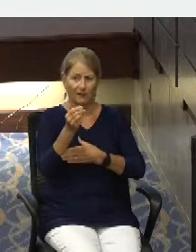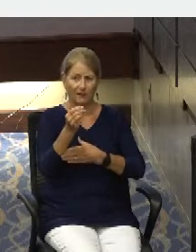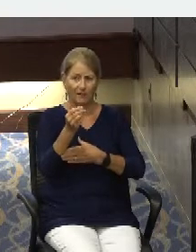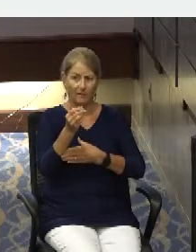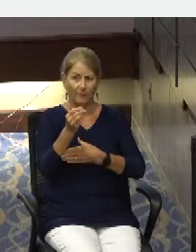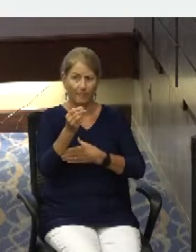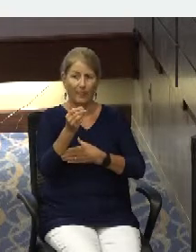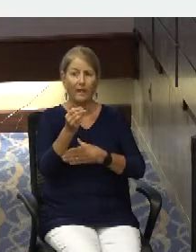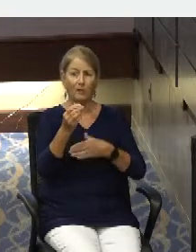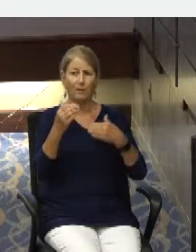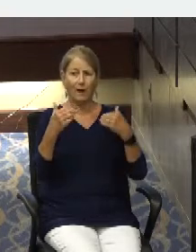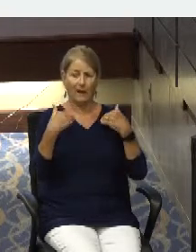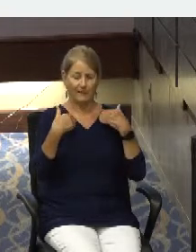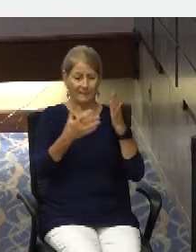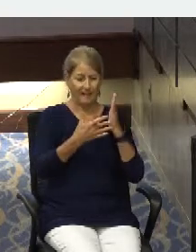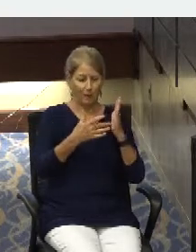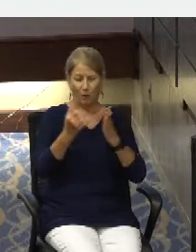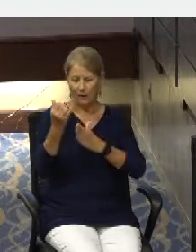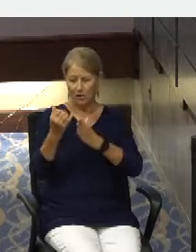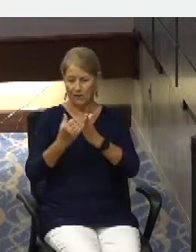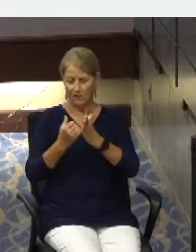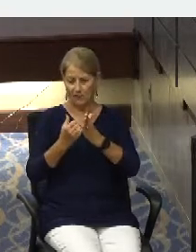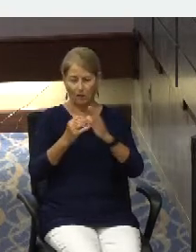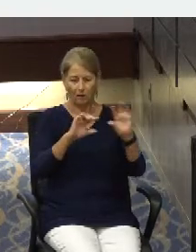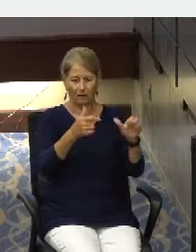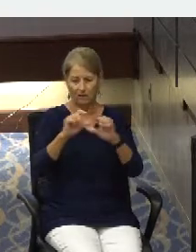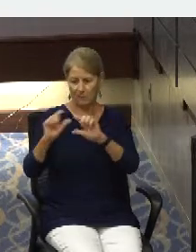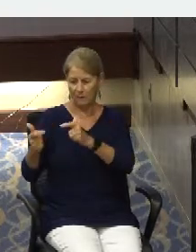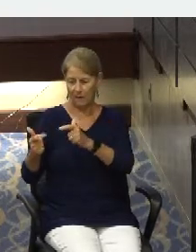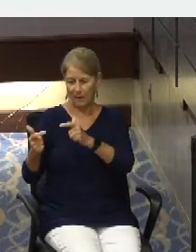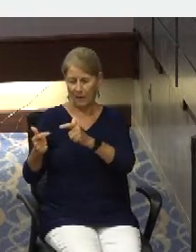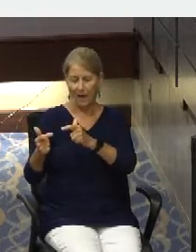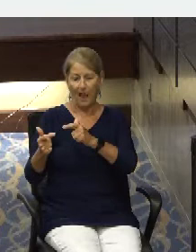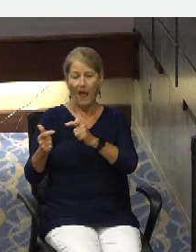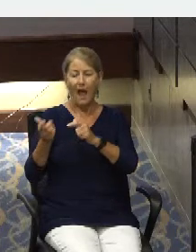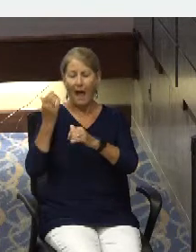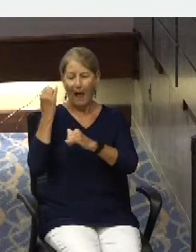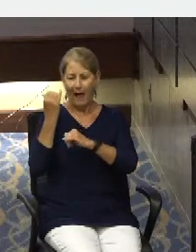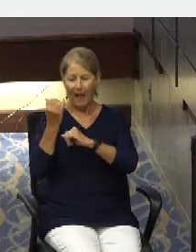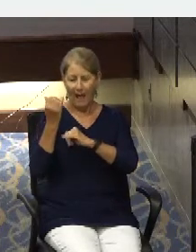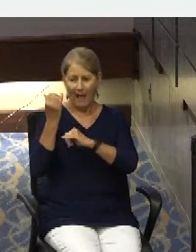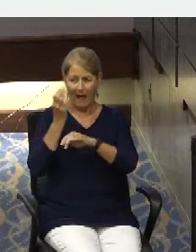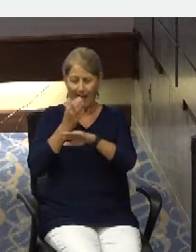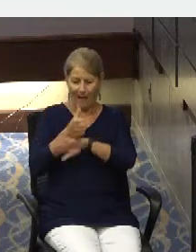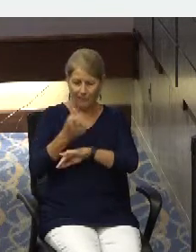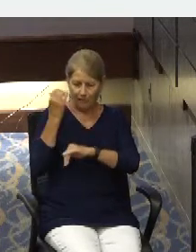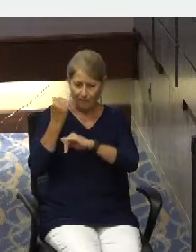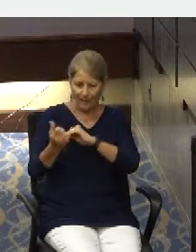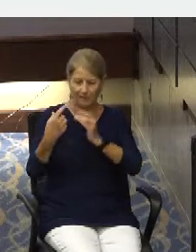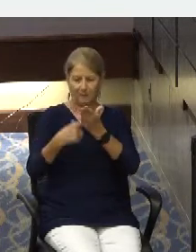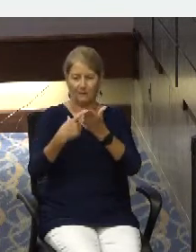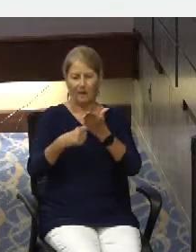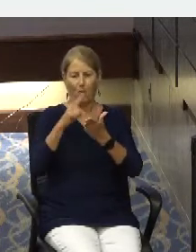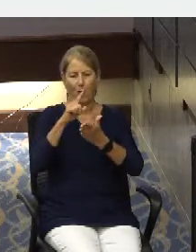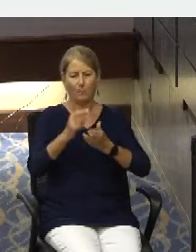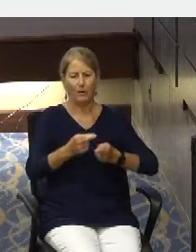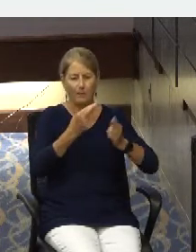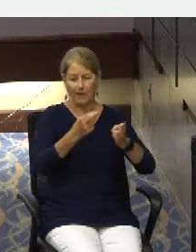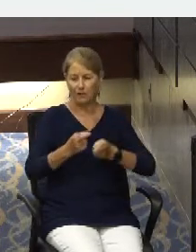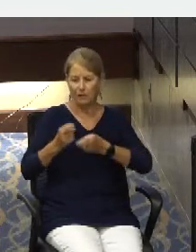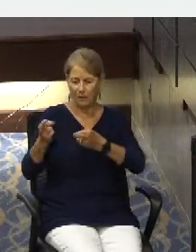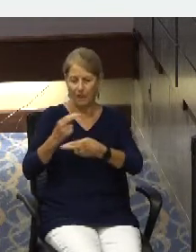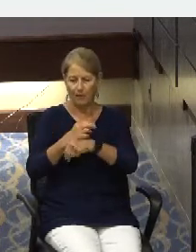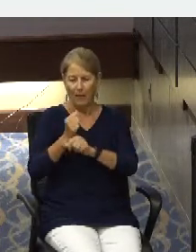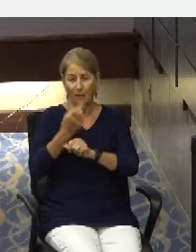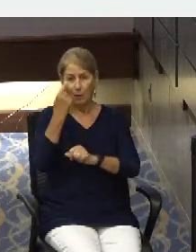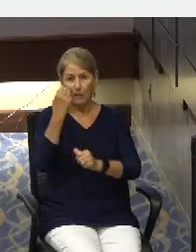and artistic panel. After final discussions, one recommendation was made by consensus for each of the 2 artworks.